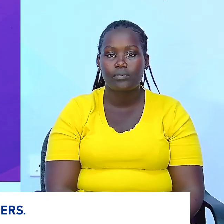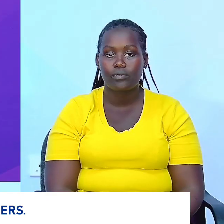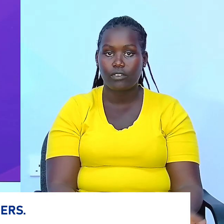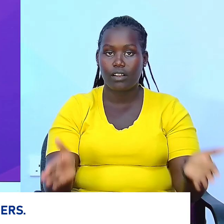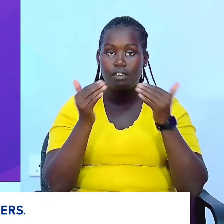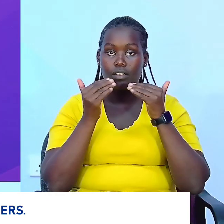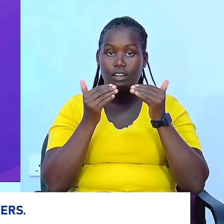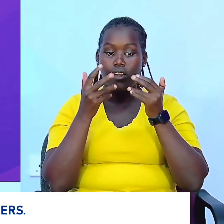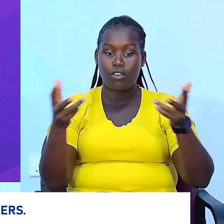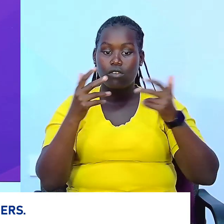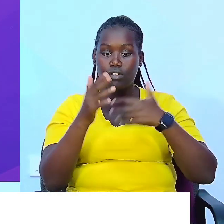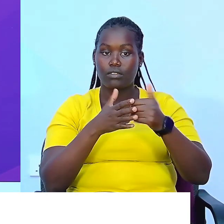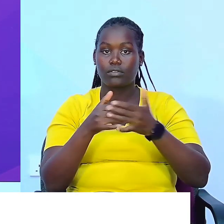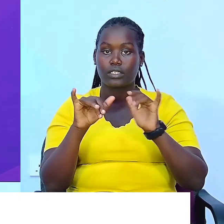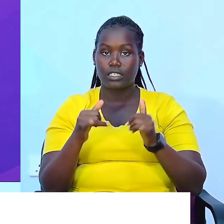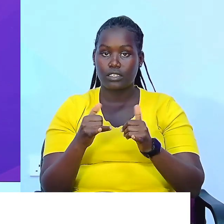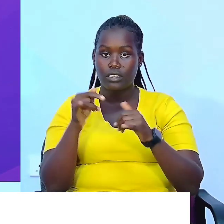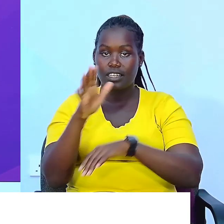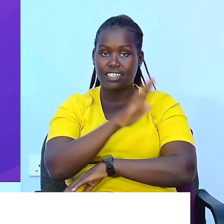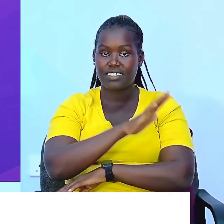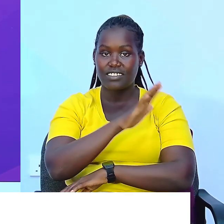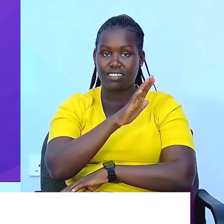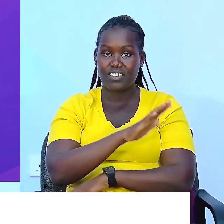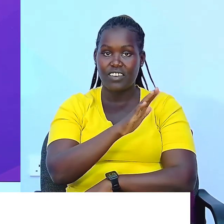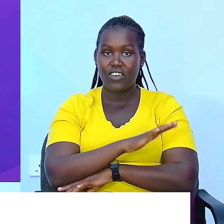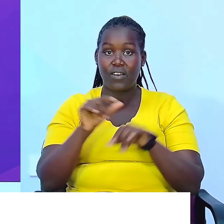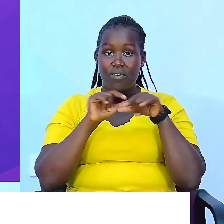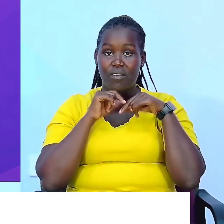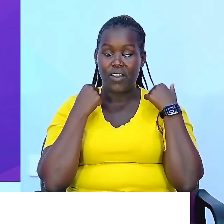Thanks for watching Science News on this afternoon. I've been your